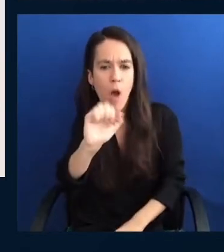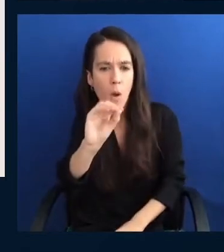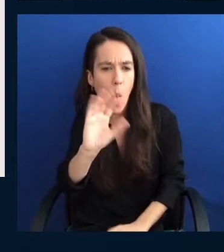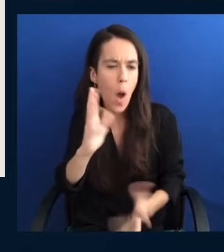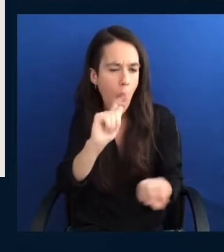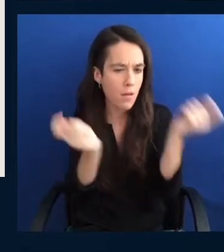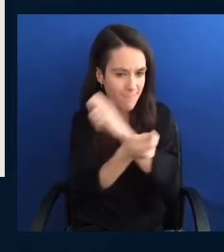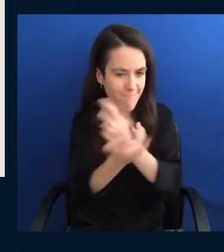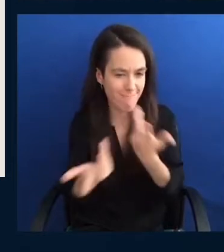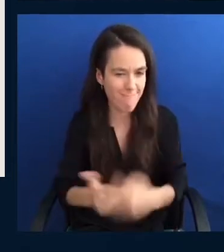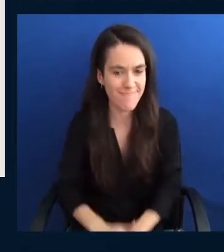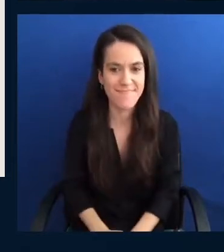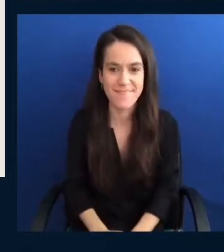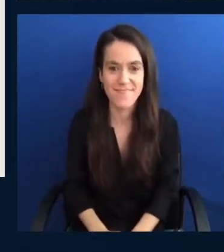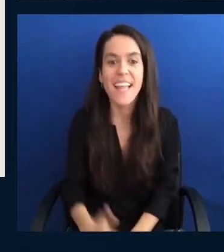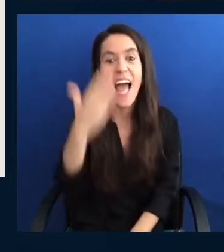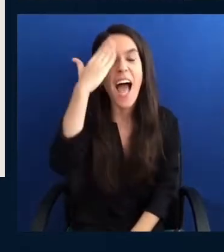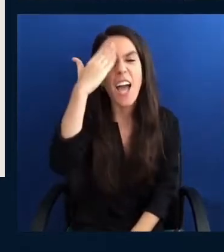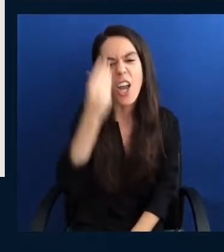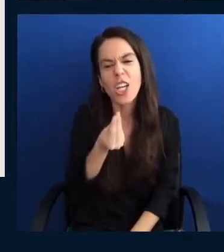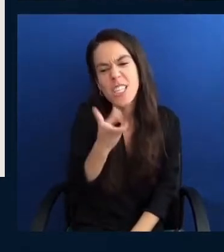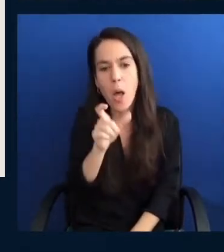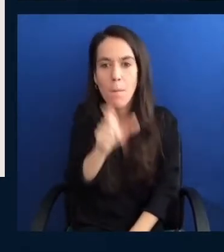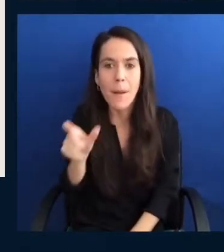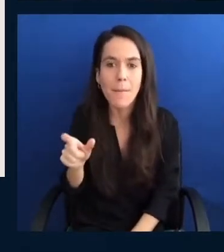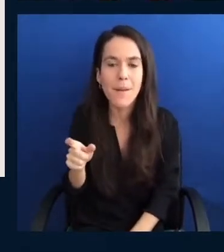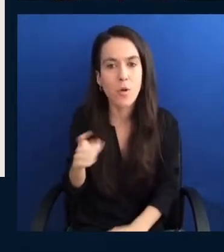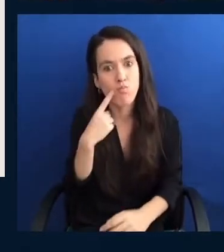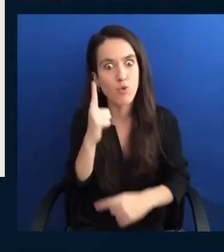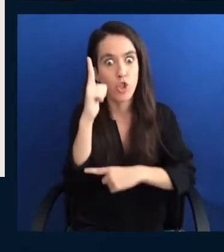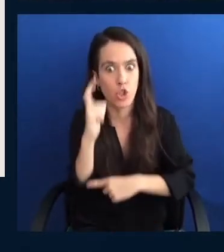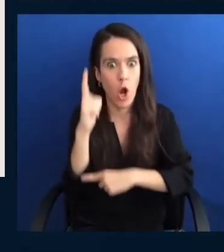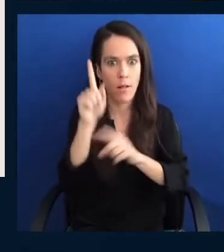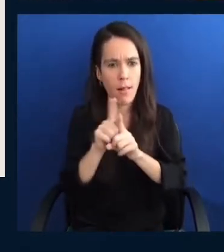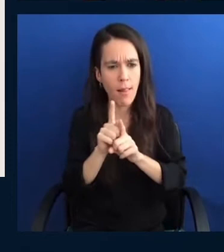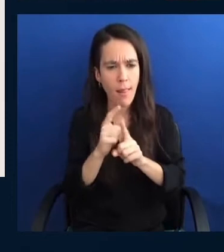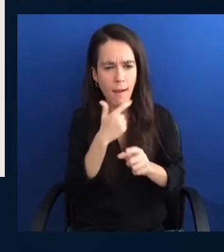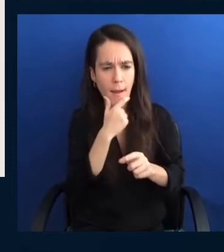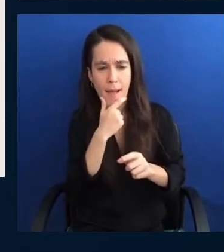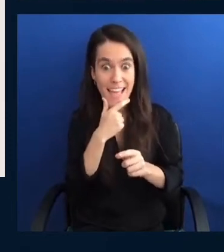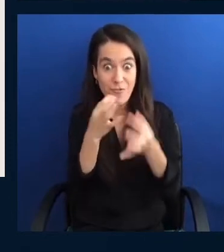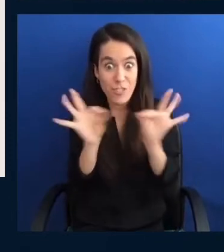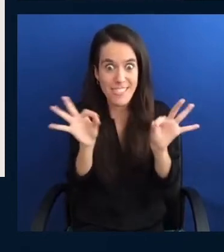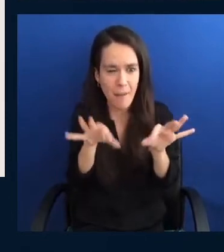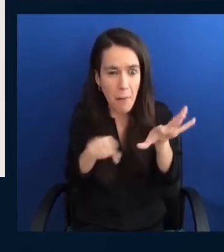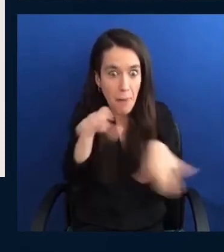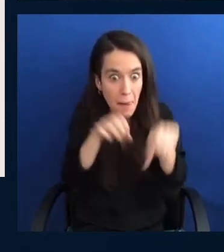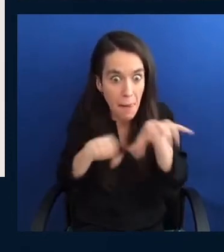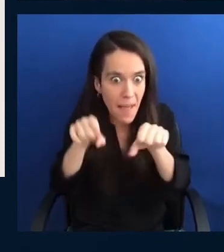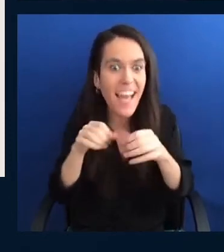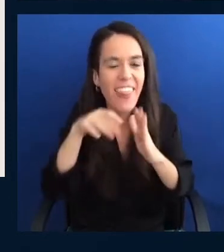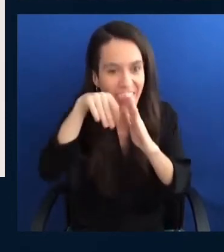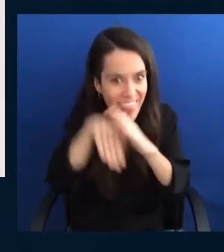editors. I know that also some people are using it as a starting point to get all the SEO stuff for free and get lots of the cool configurations out of the